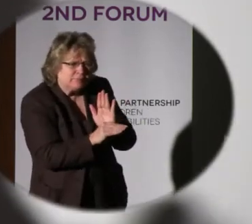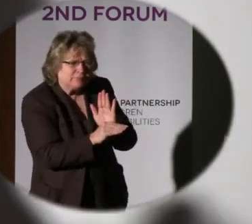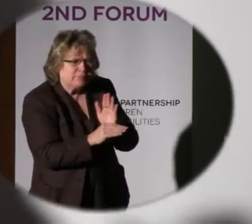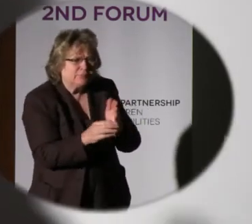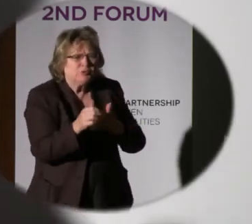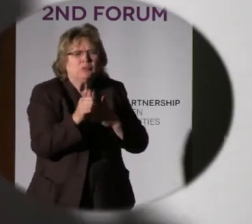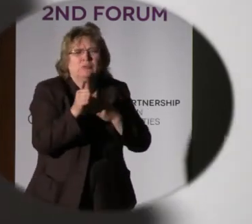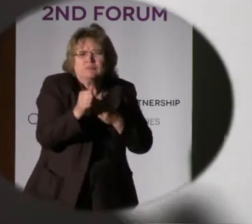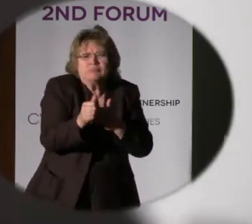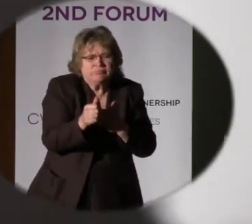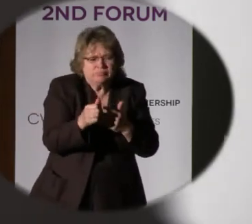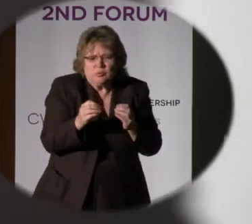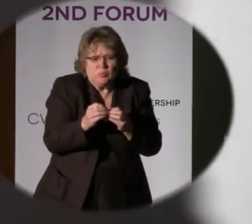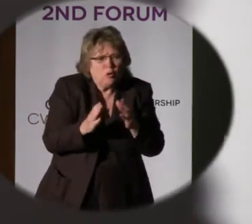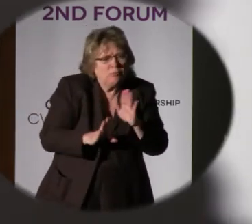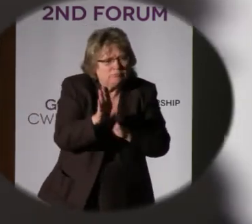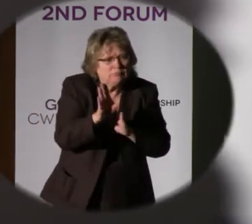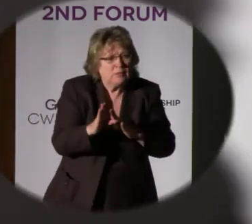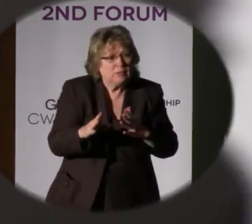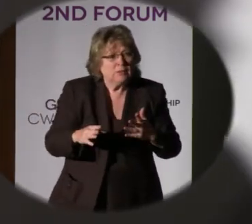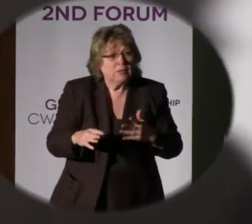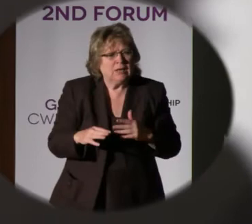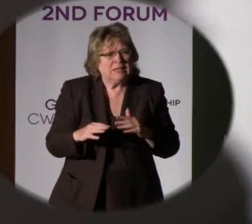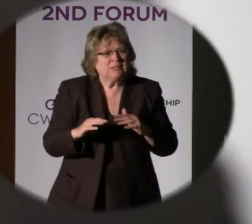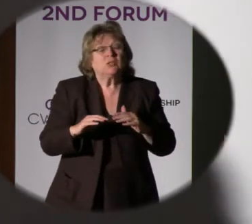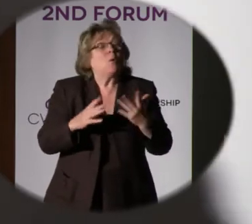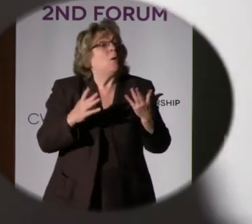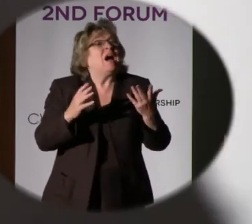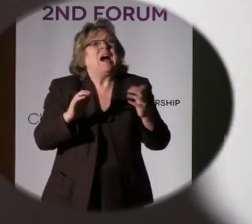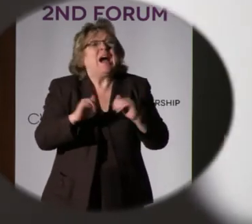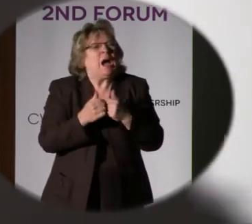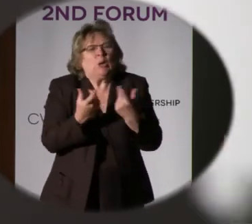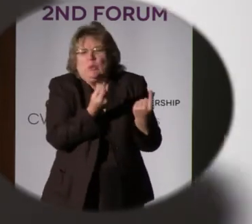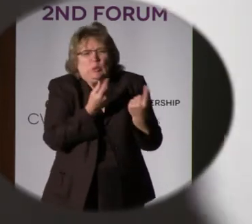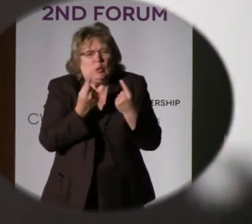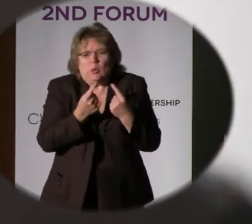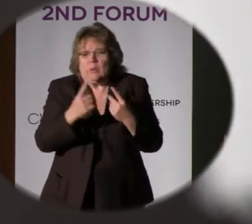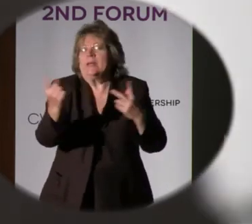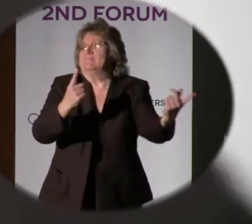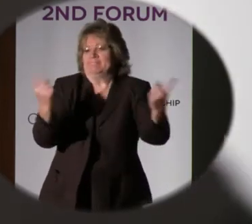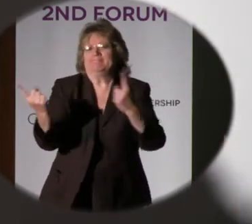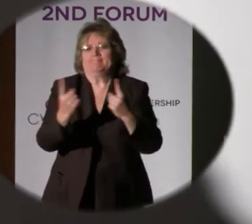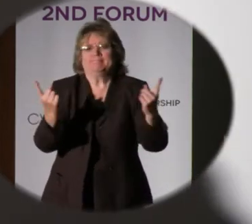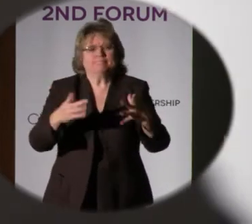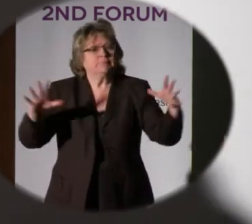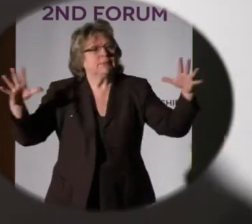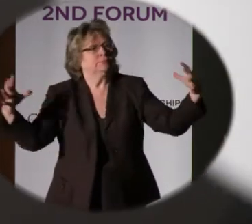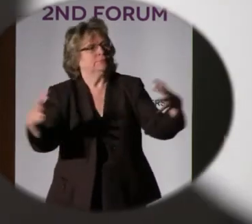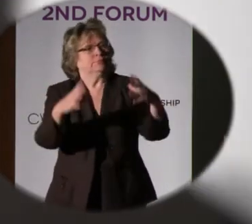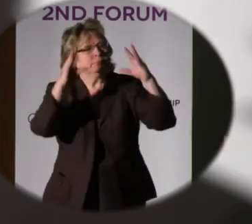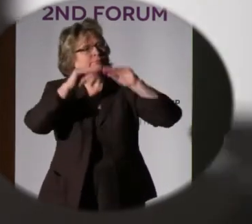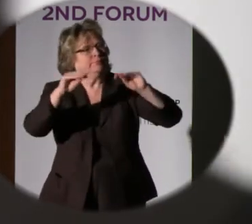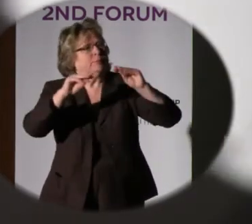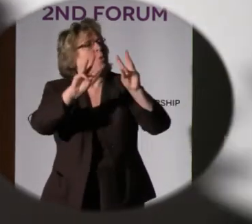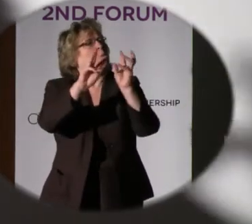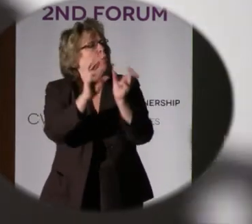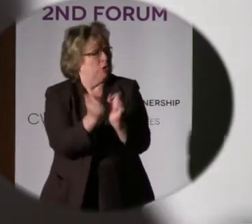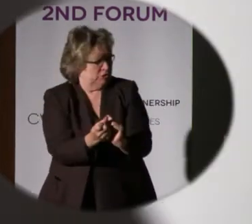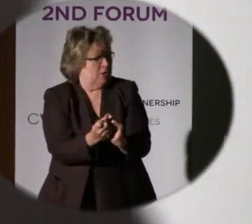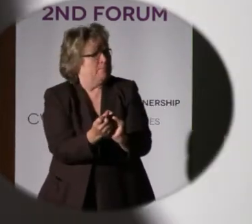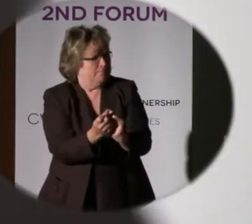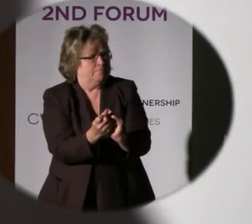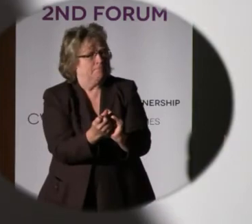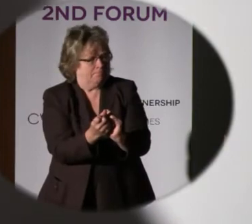workshop. Normally, when you call different organizations into a partnership as an organization, they expect you to